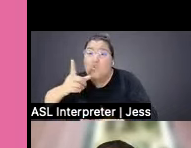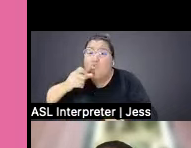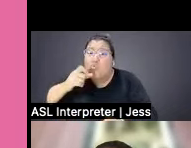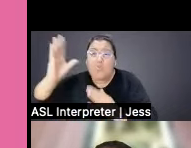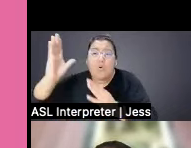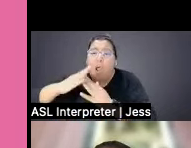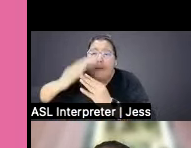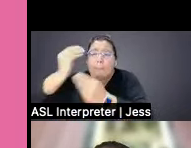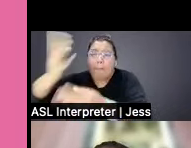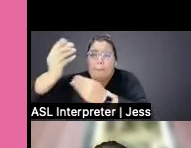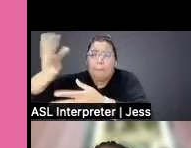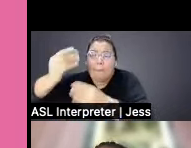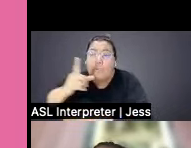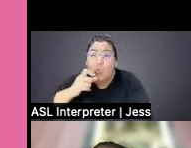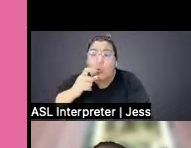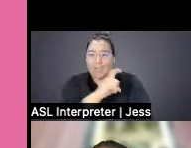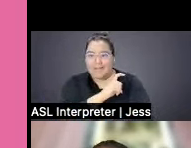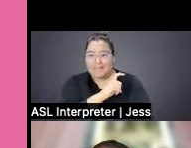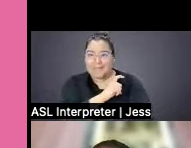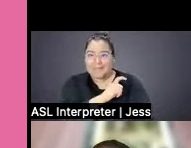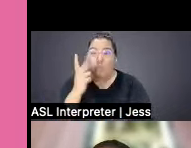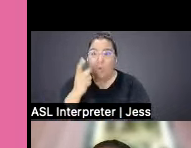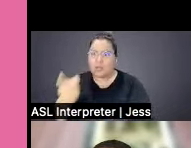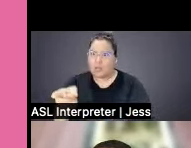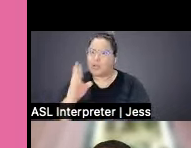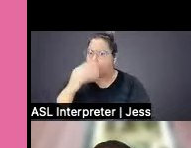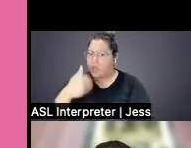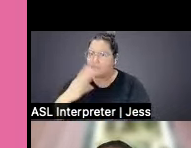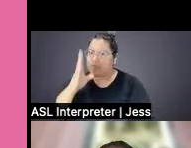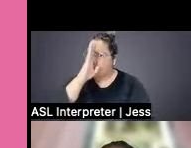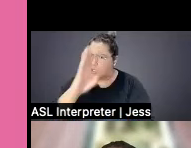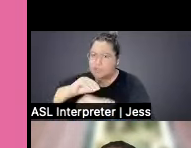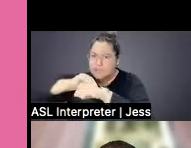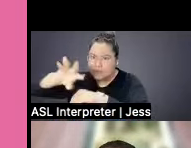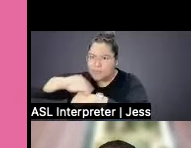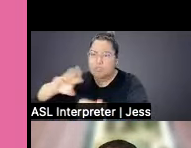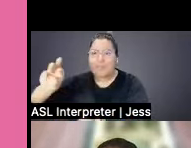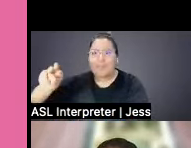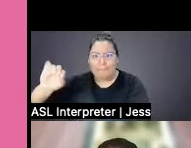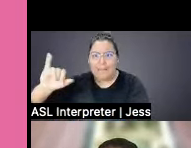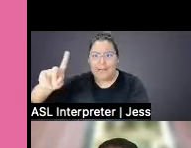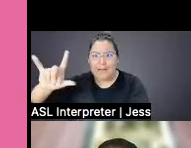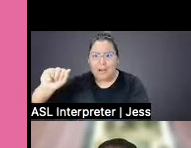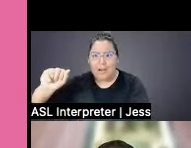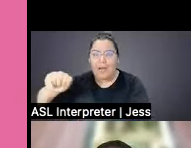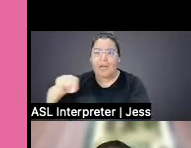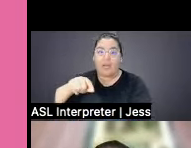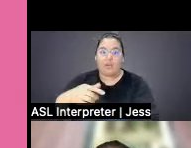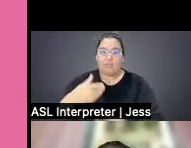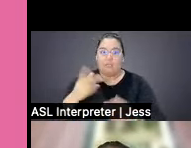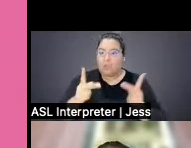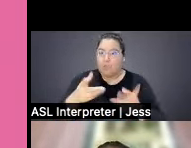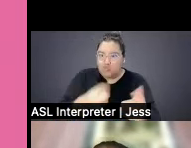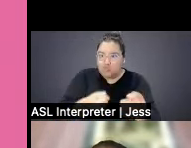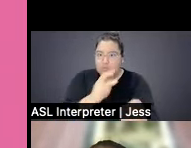that's because they have direct influence over the media that we consume and are regarded as the main source of information, right? So